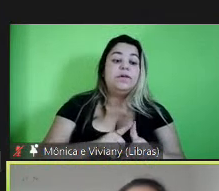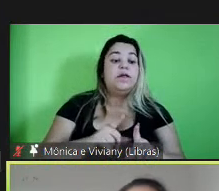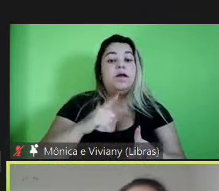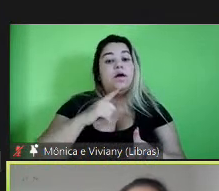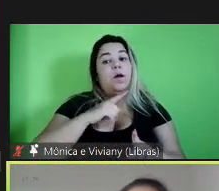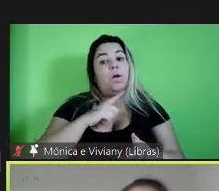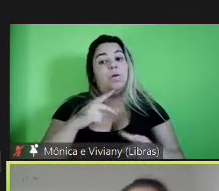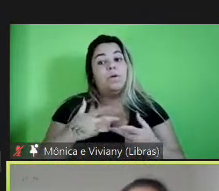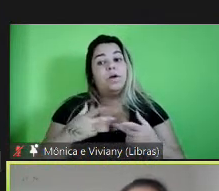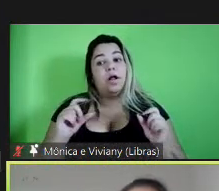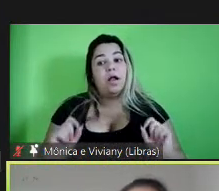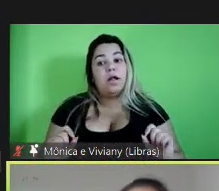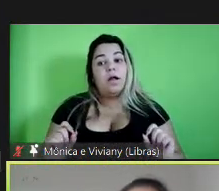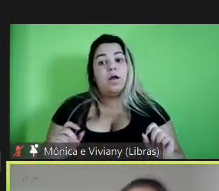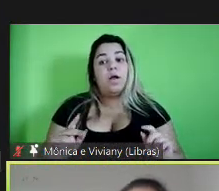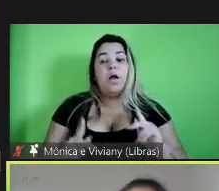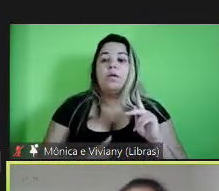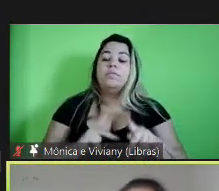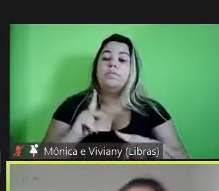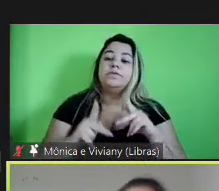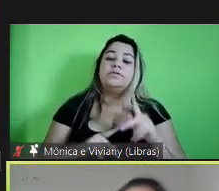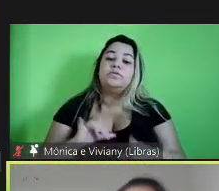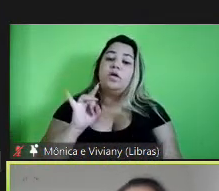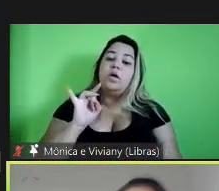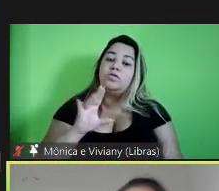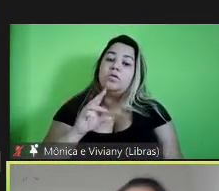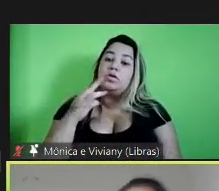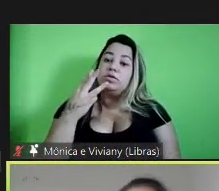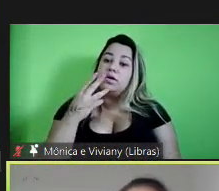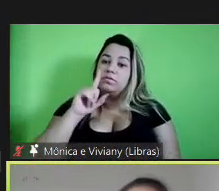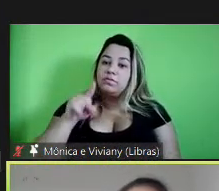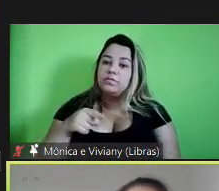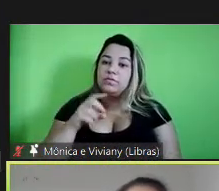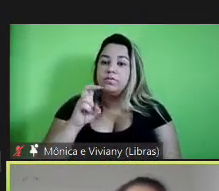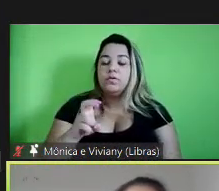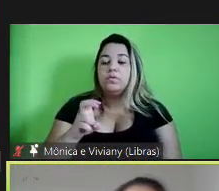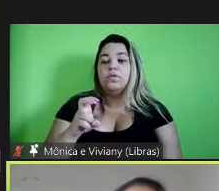I act, we have had a population of only